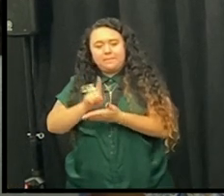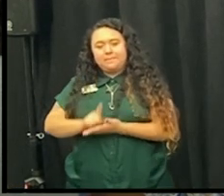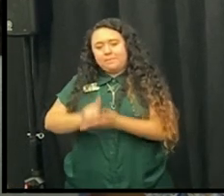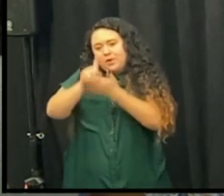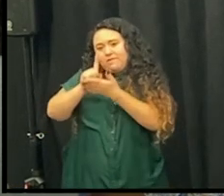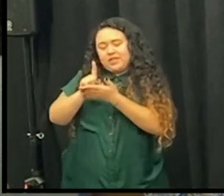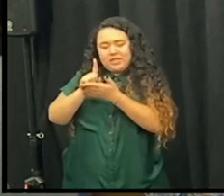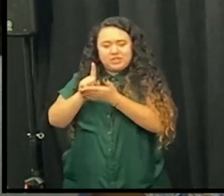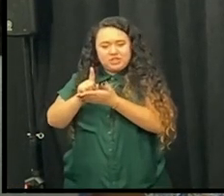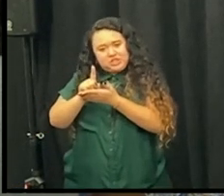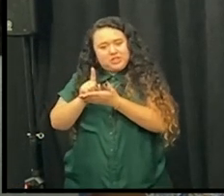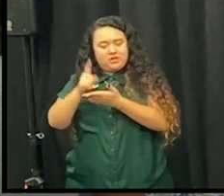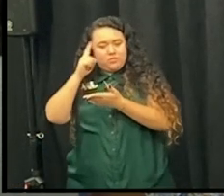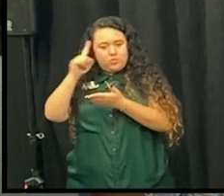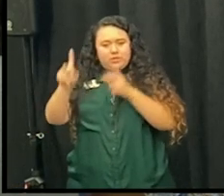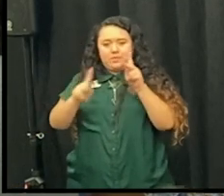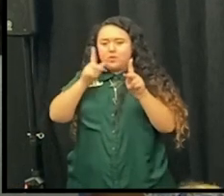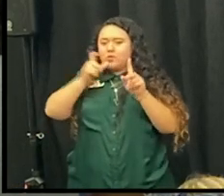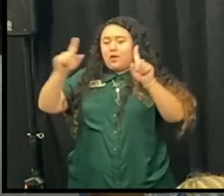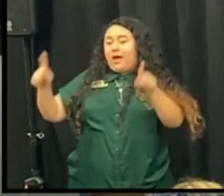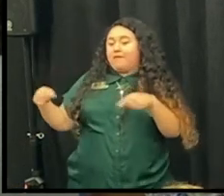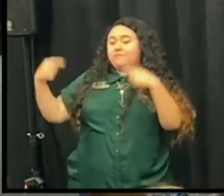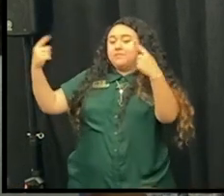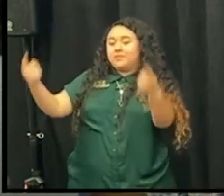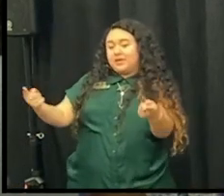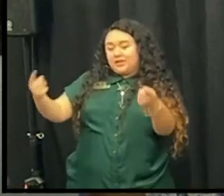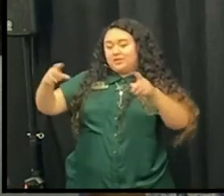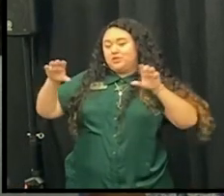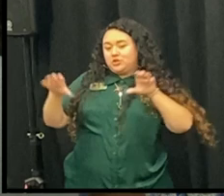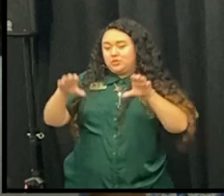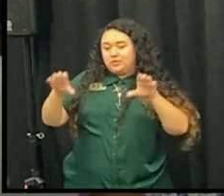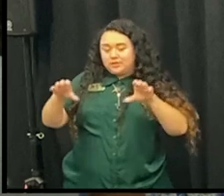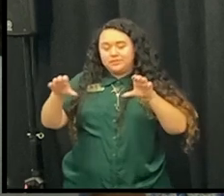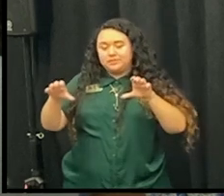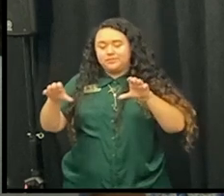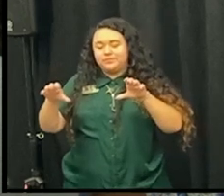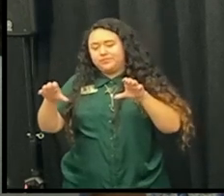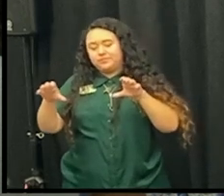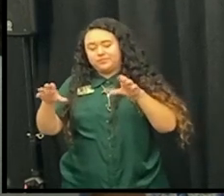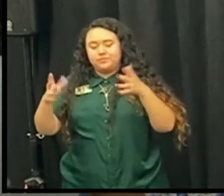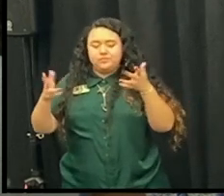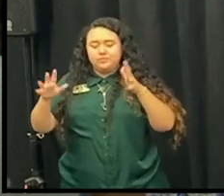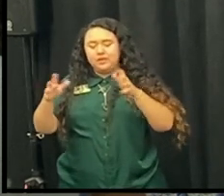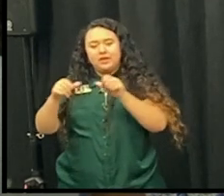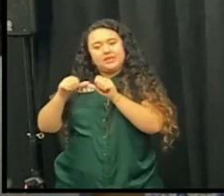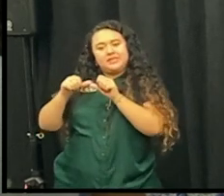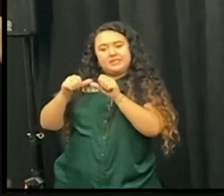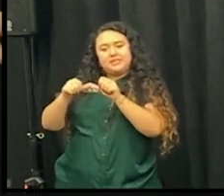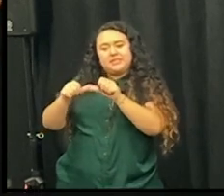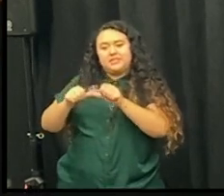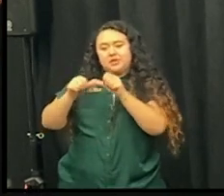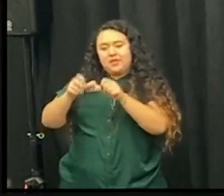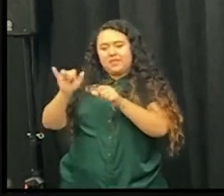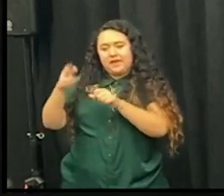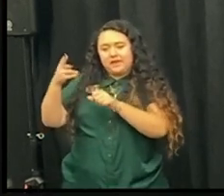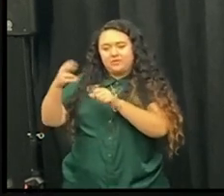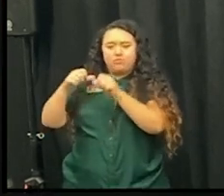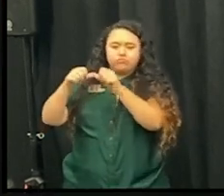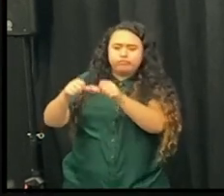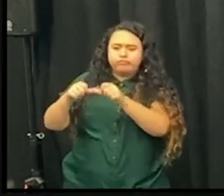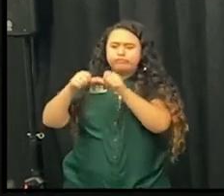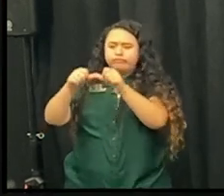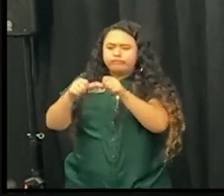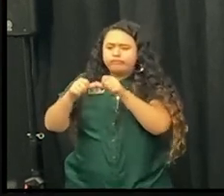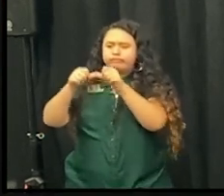privilege of for the people who have been, you know, doing sort of continuing the history. And